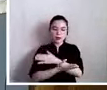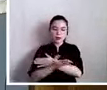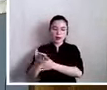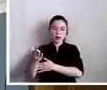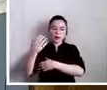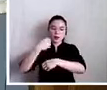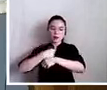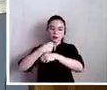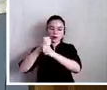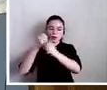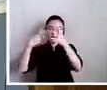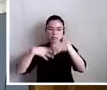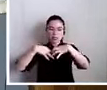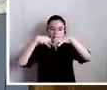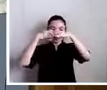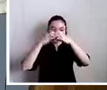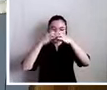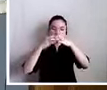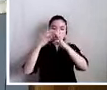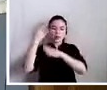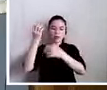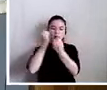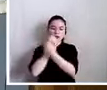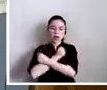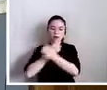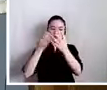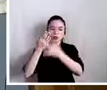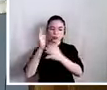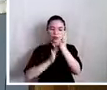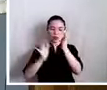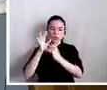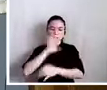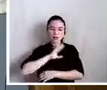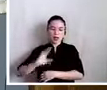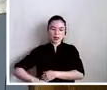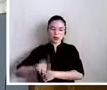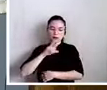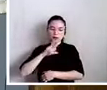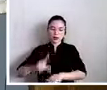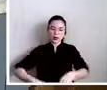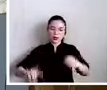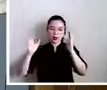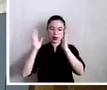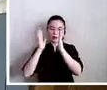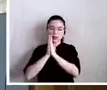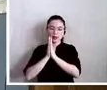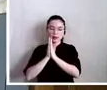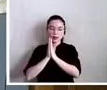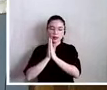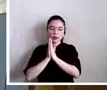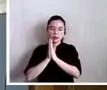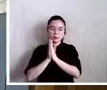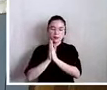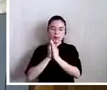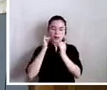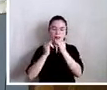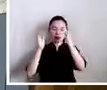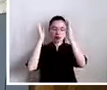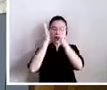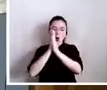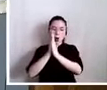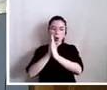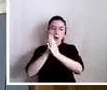solidly establish in your love. Through Jesus Christ, our Lord. Amen. Concluding prayer. O